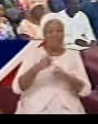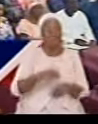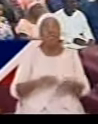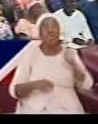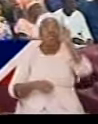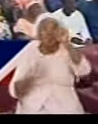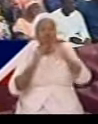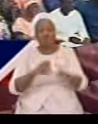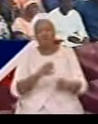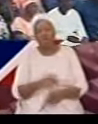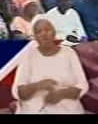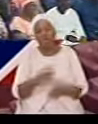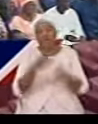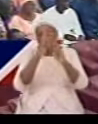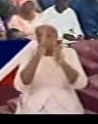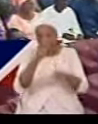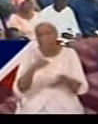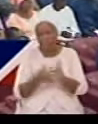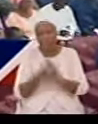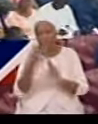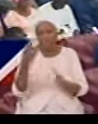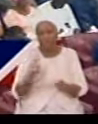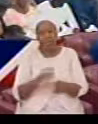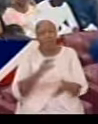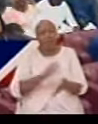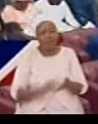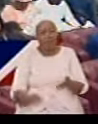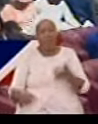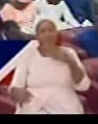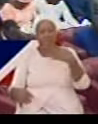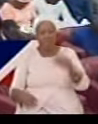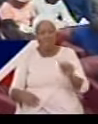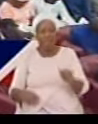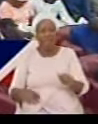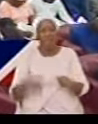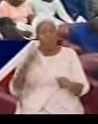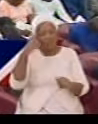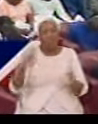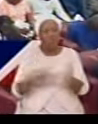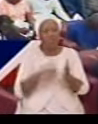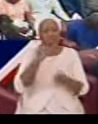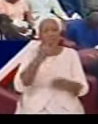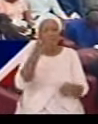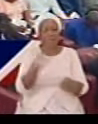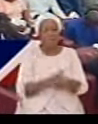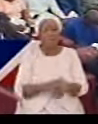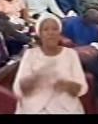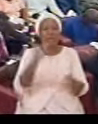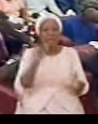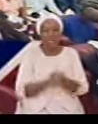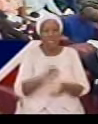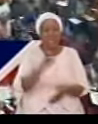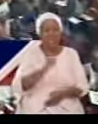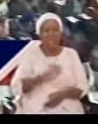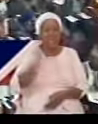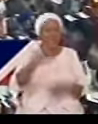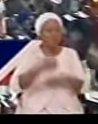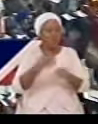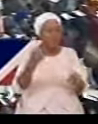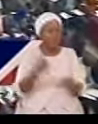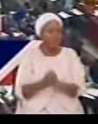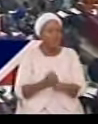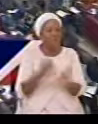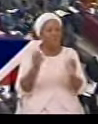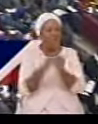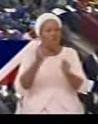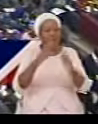you. Look at verse 10. For this, the covenant that I will make with the house